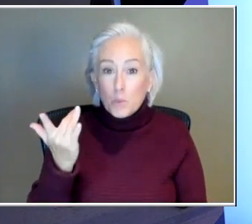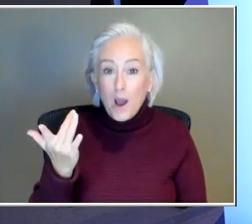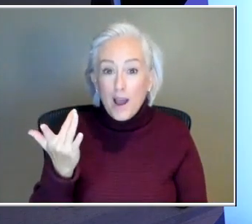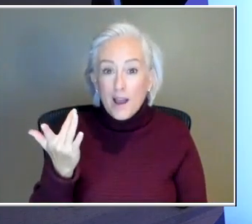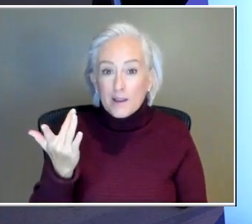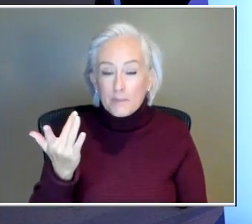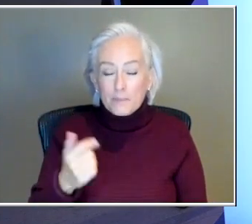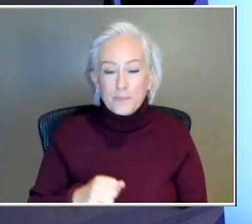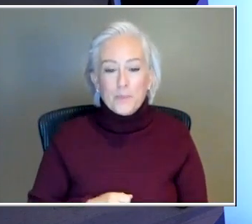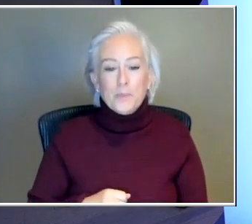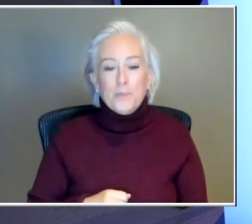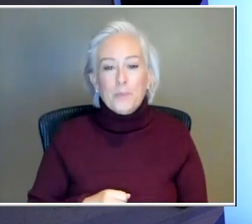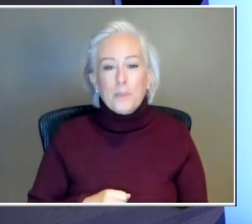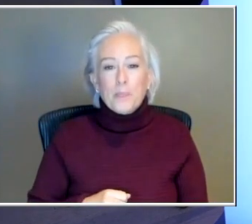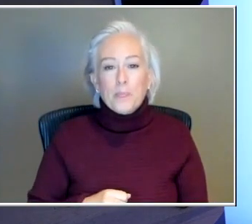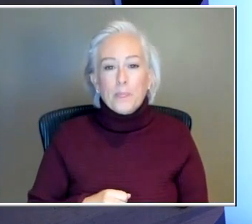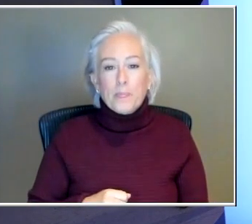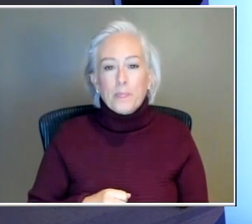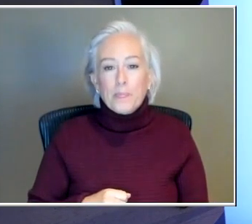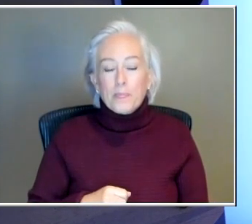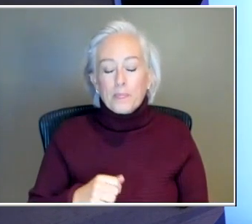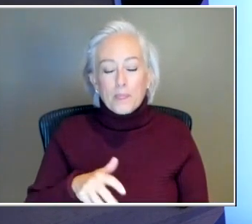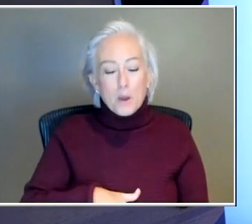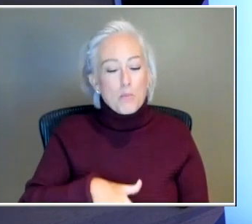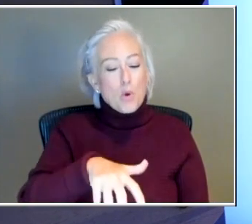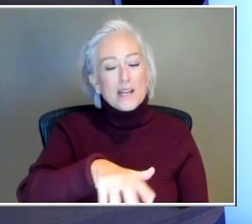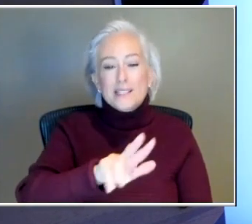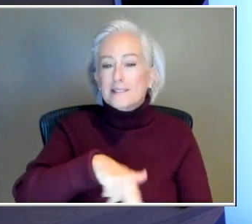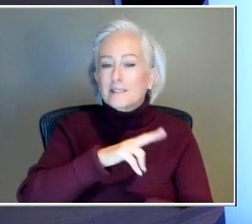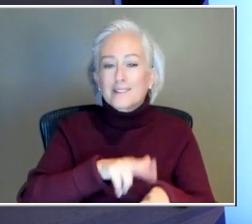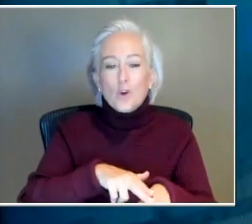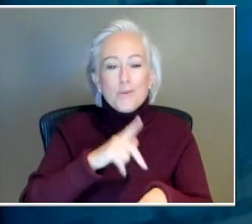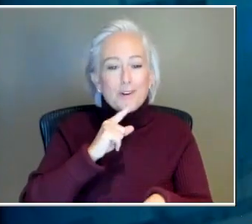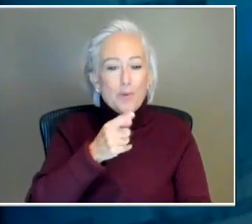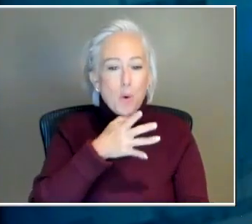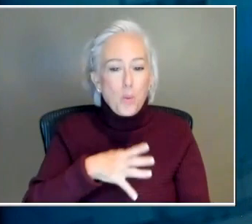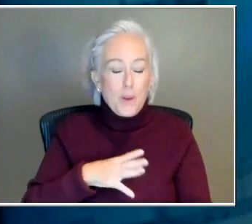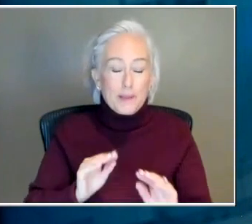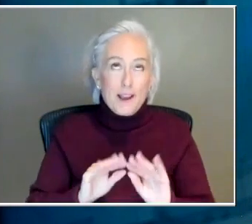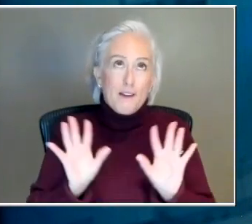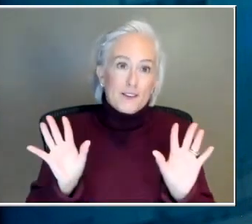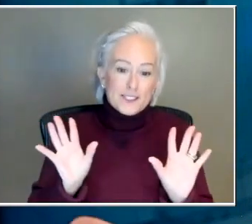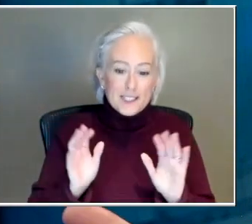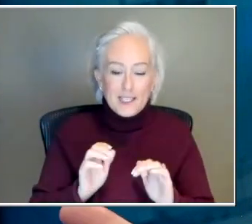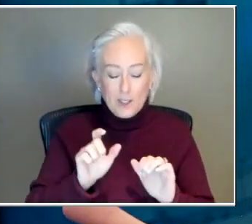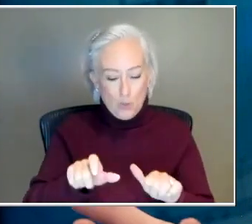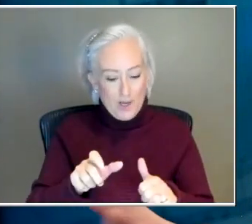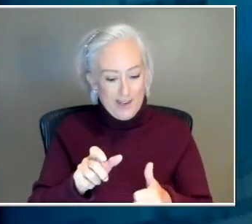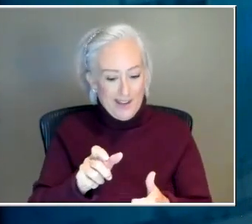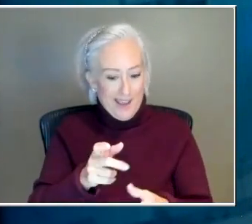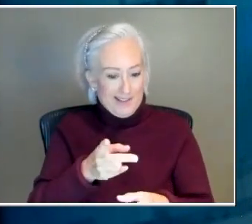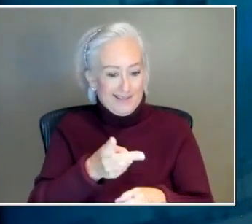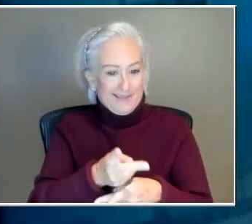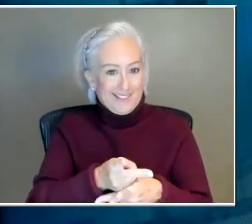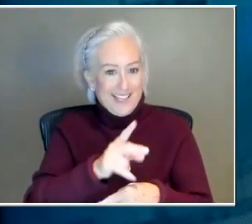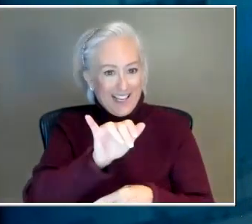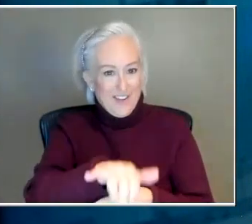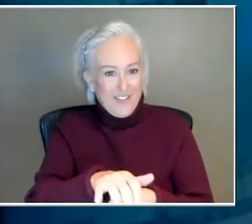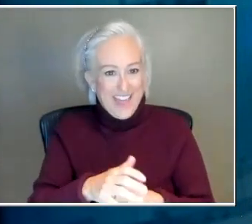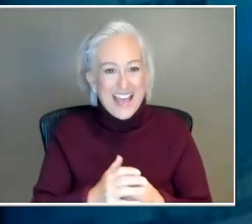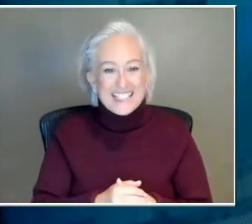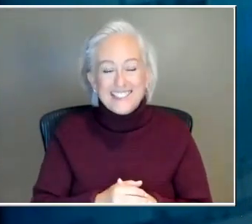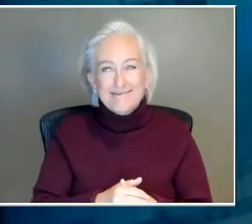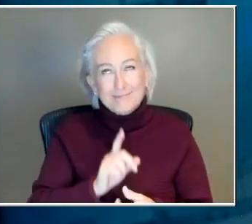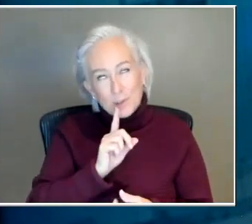think pregnancy is a normal condition for women, obviously, and so it's easily treatable, as it were. You don't really treat pregnancy, I guess.